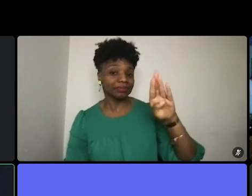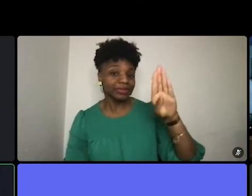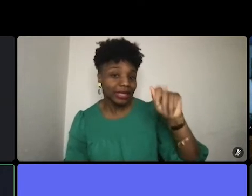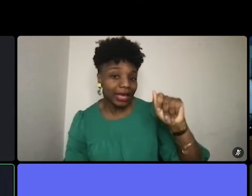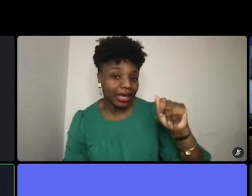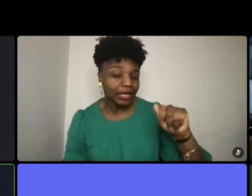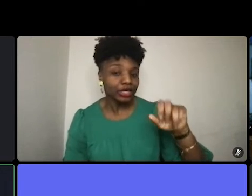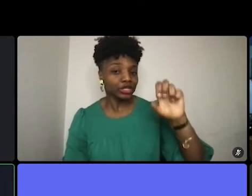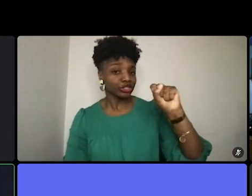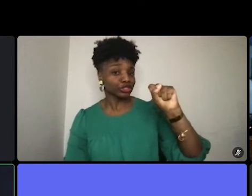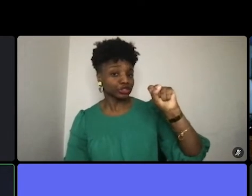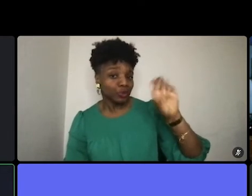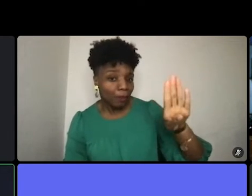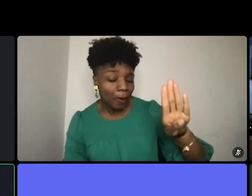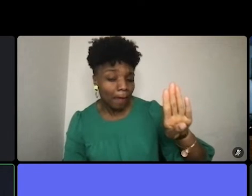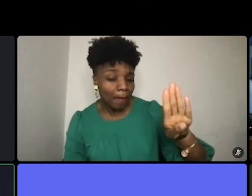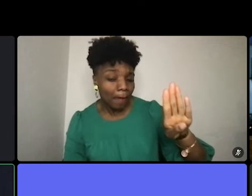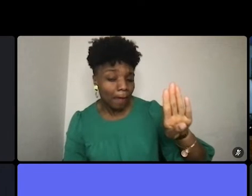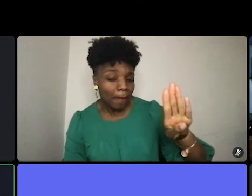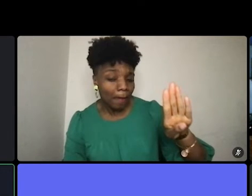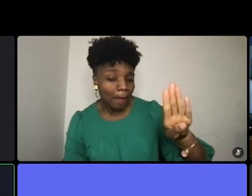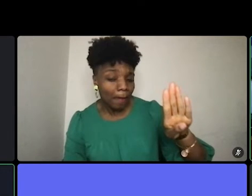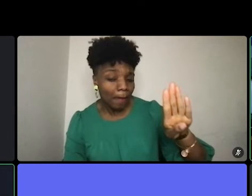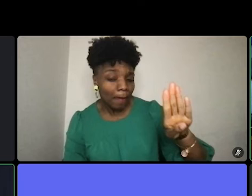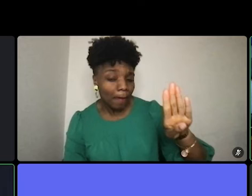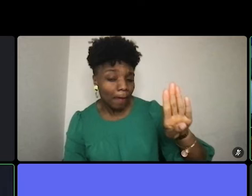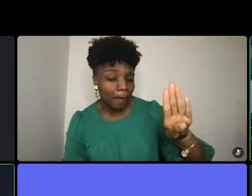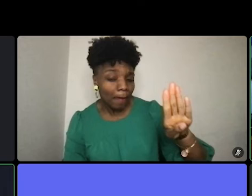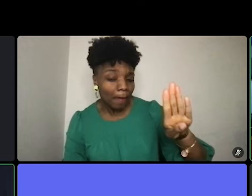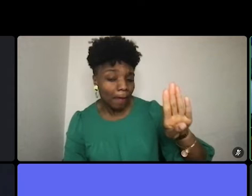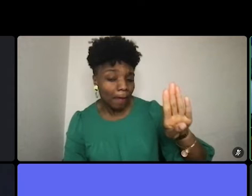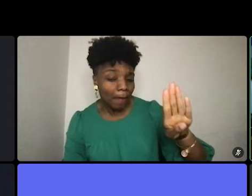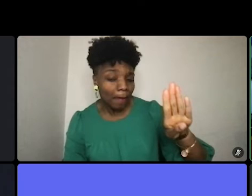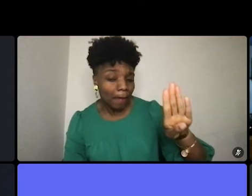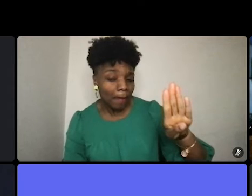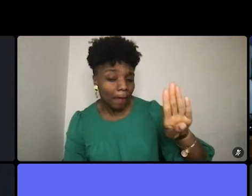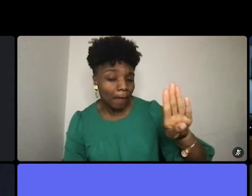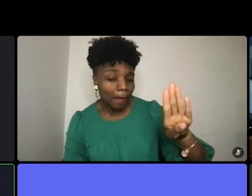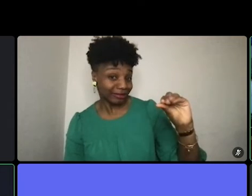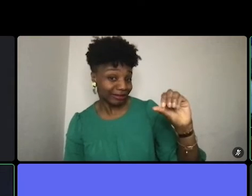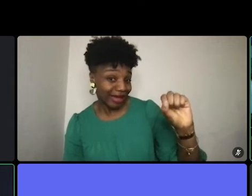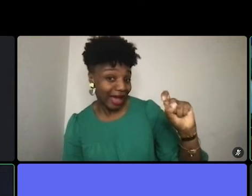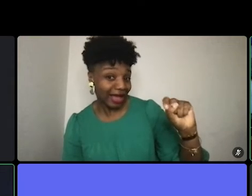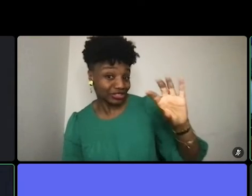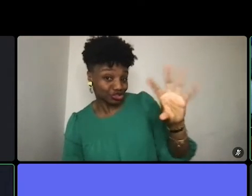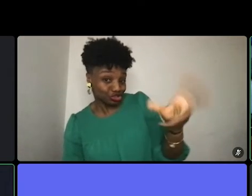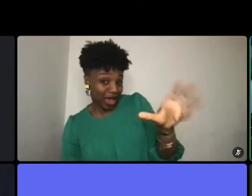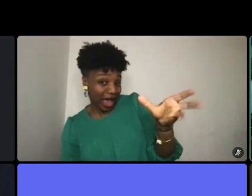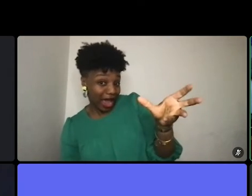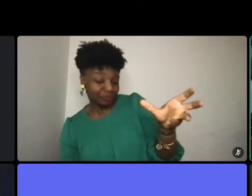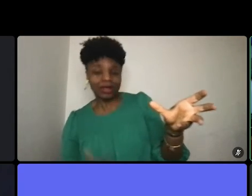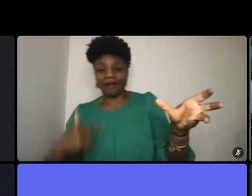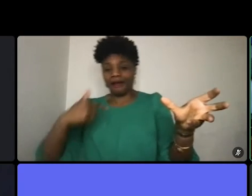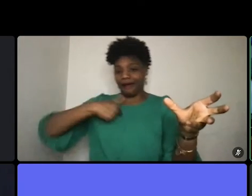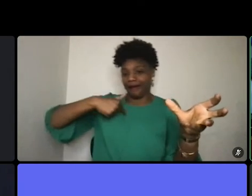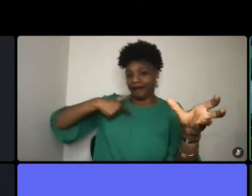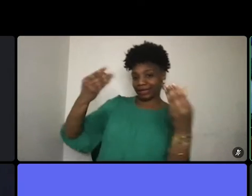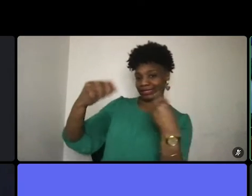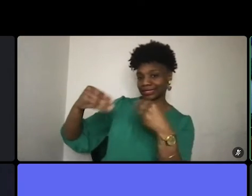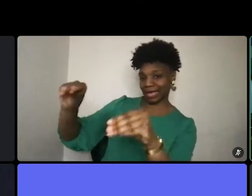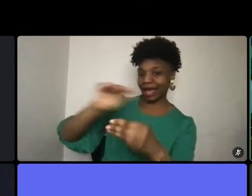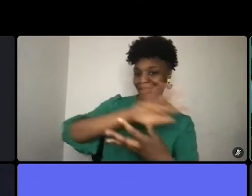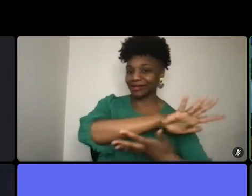Super Bowl, all in one place for the low low. So just support the throwing that black out there too. business. Support the Hey, black there you business. go. You know what I